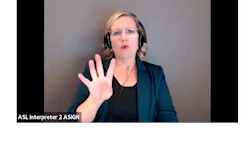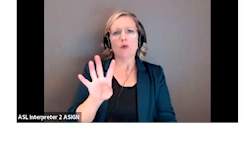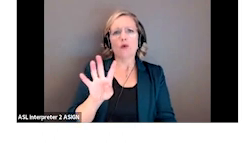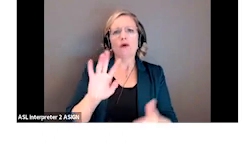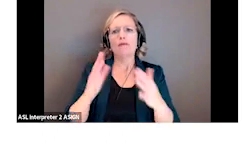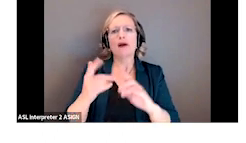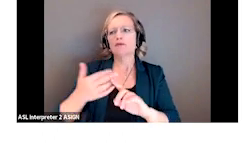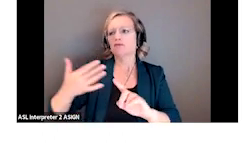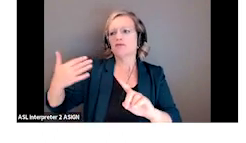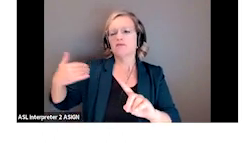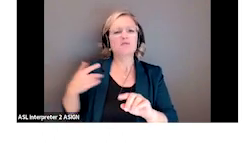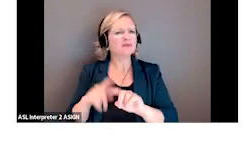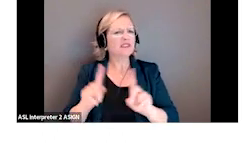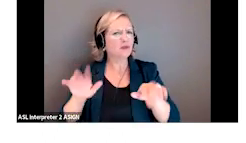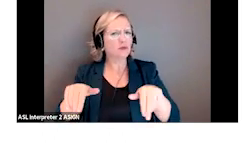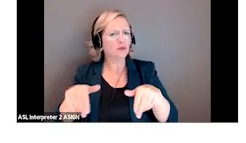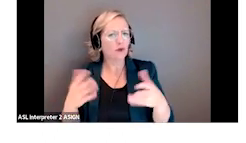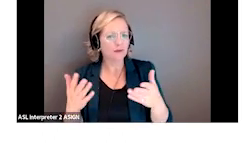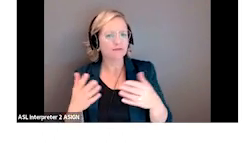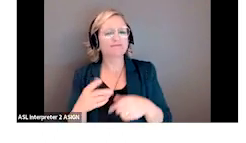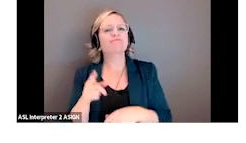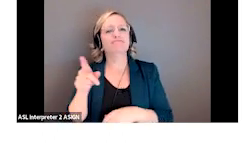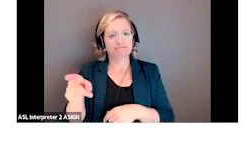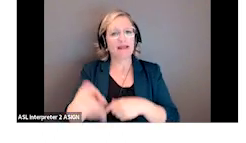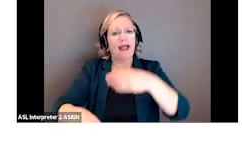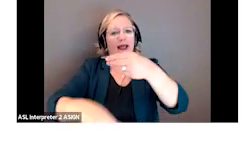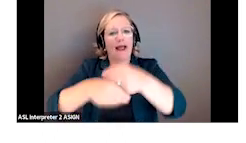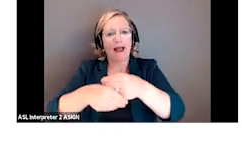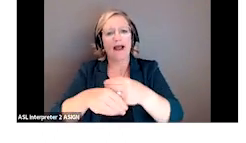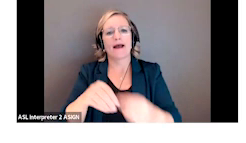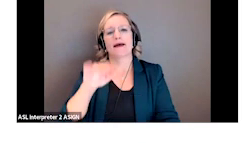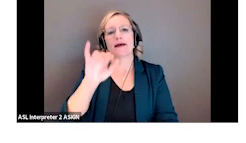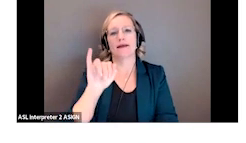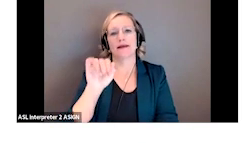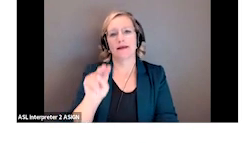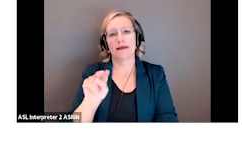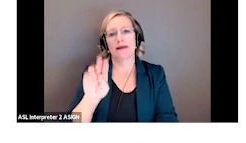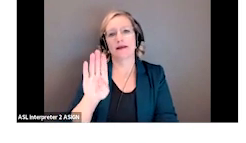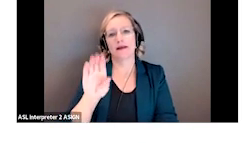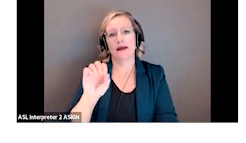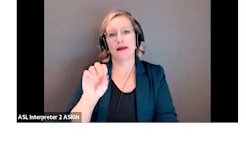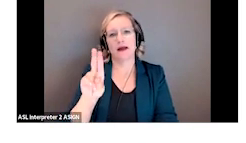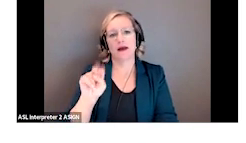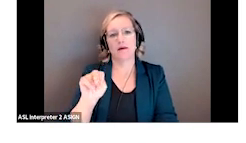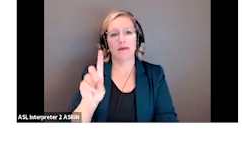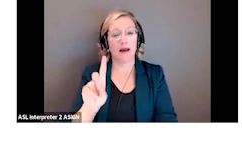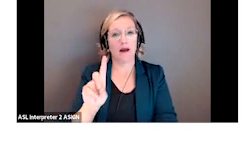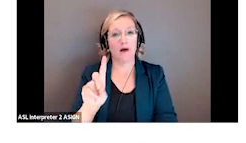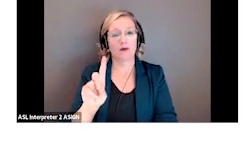There's an inbound placement fee that when Amazon wants you to